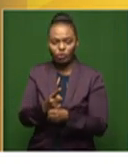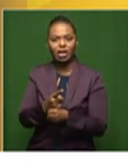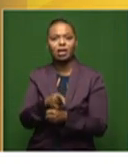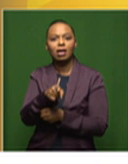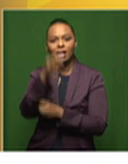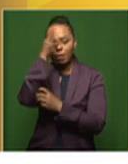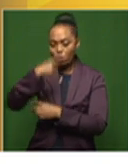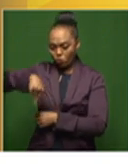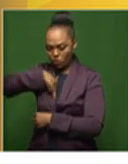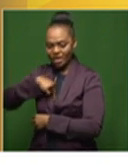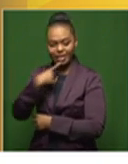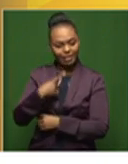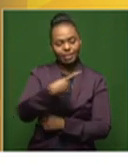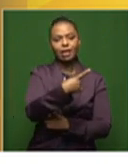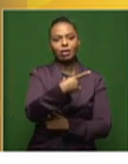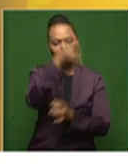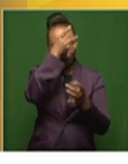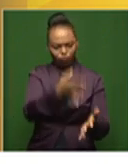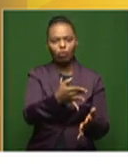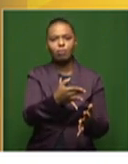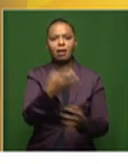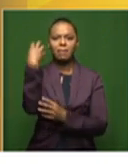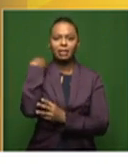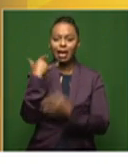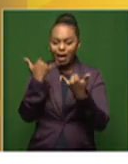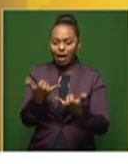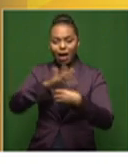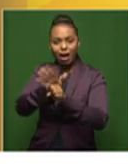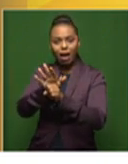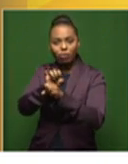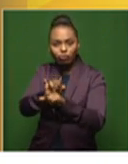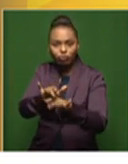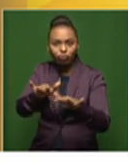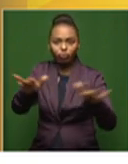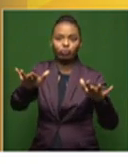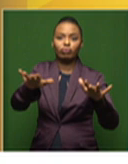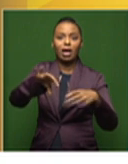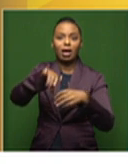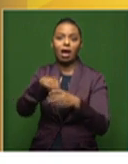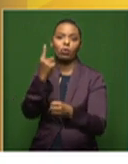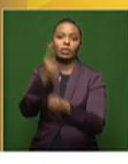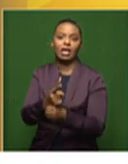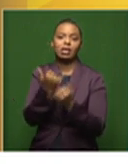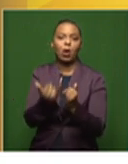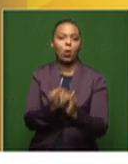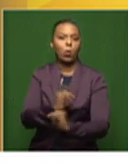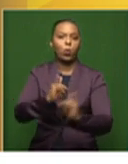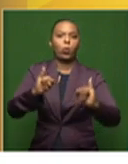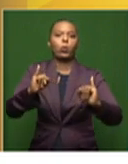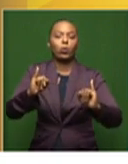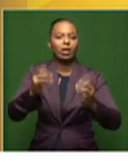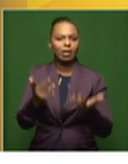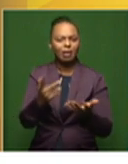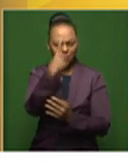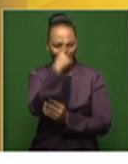the minister that Gauteng is facing a surge in terms of this second wave, and therefore we really believe